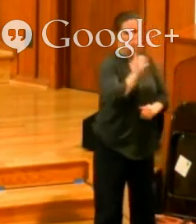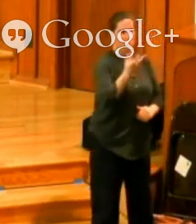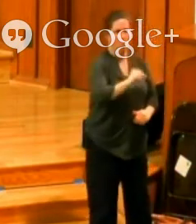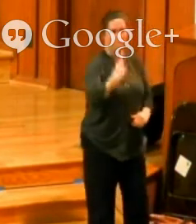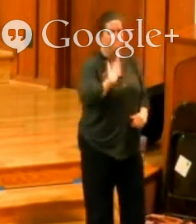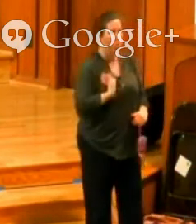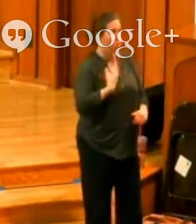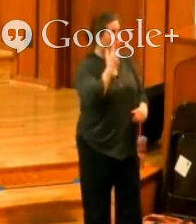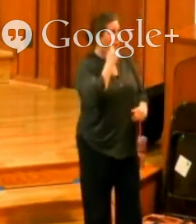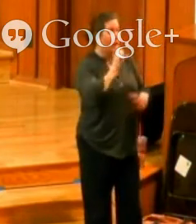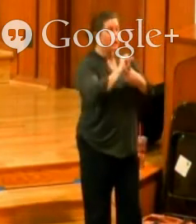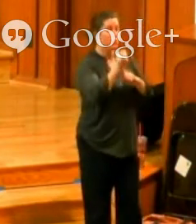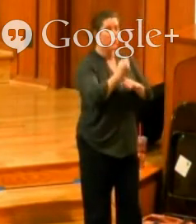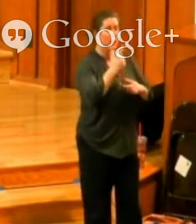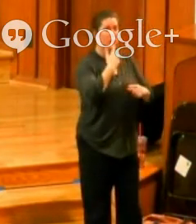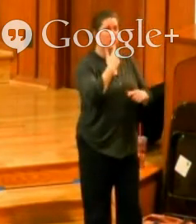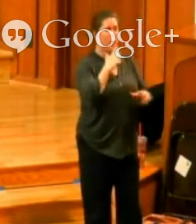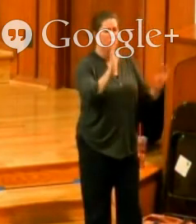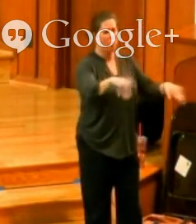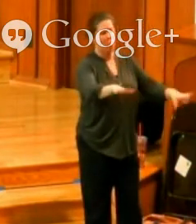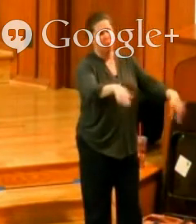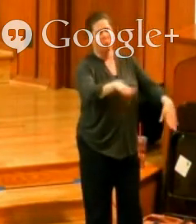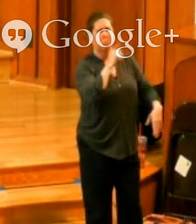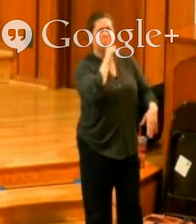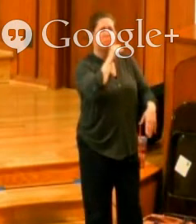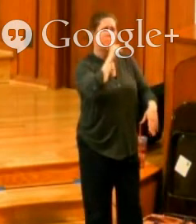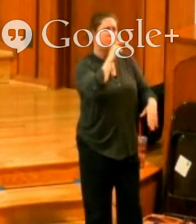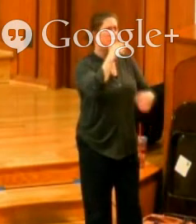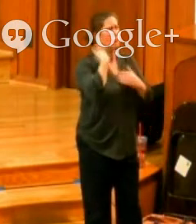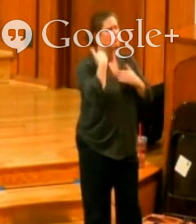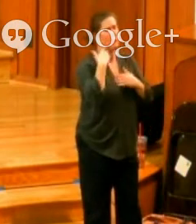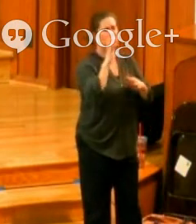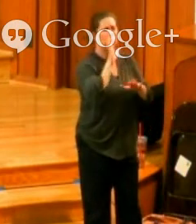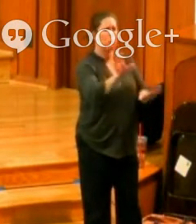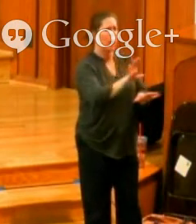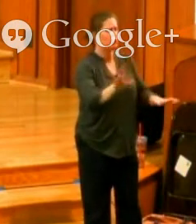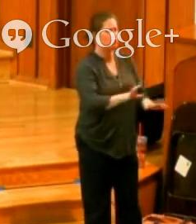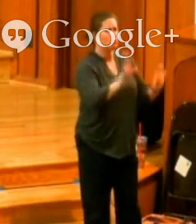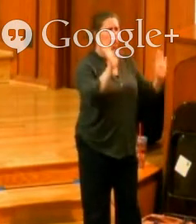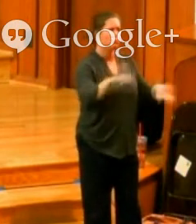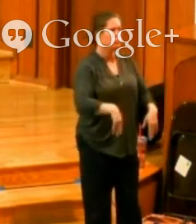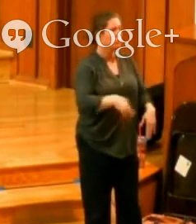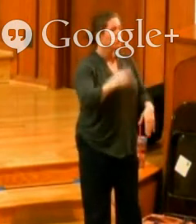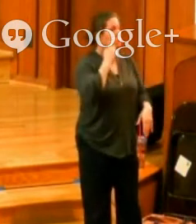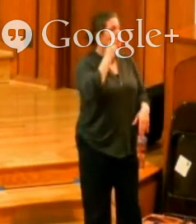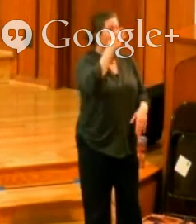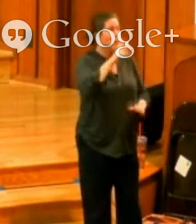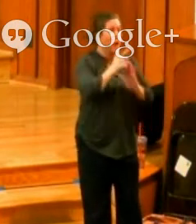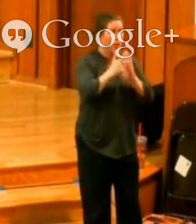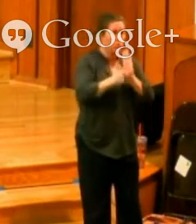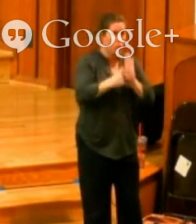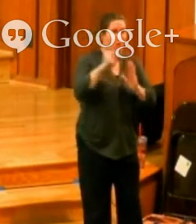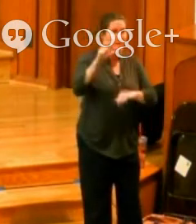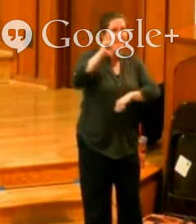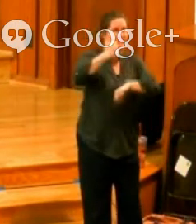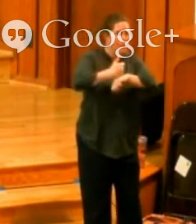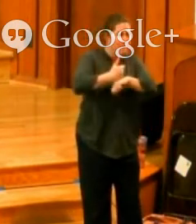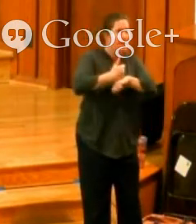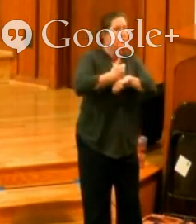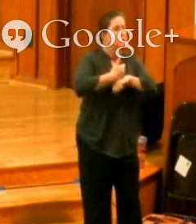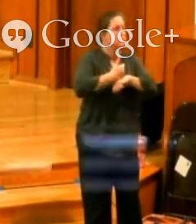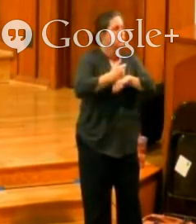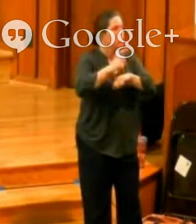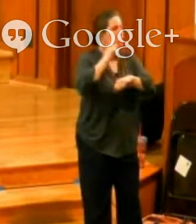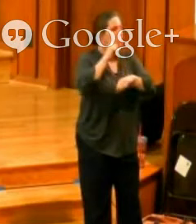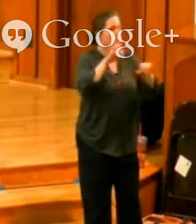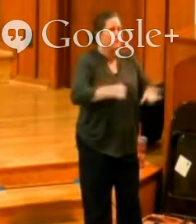says you're not responsible for your actions, but God's law is the basis of morality and the standard in this judgment. God's law is the solution for